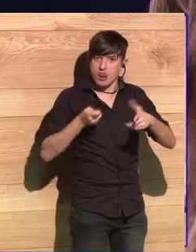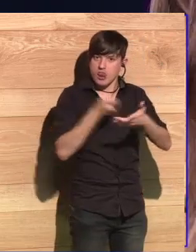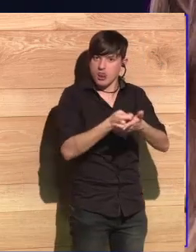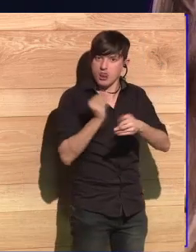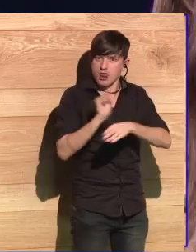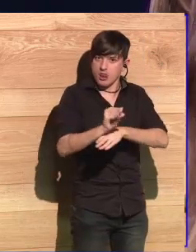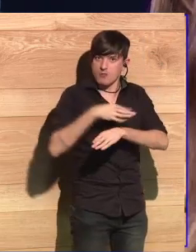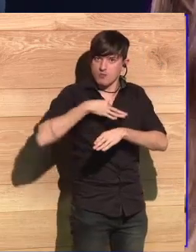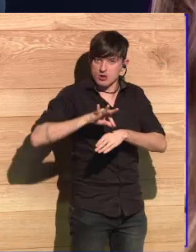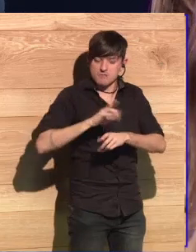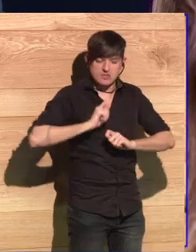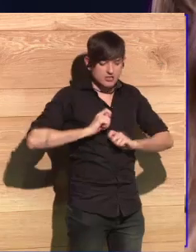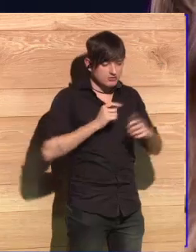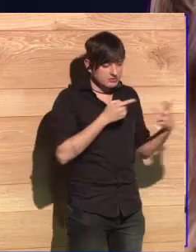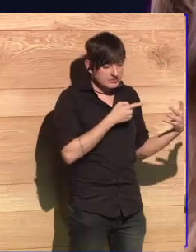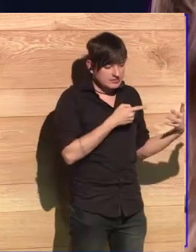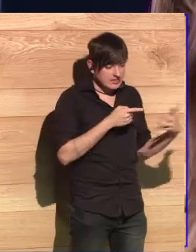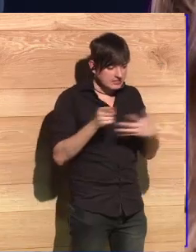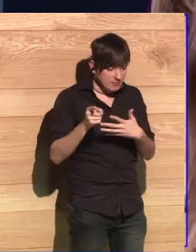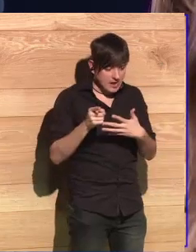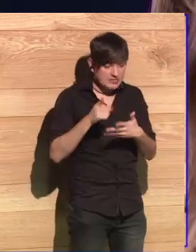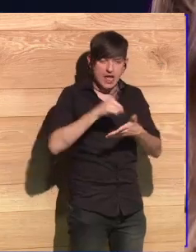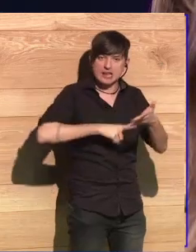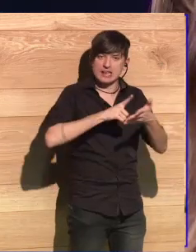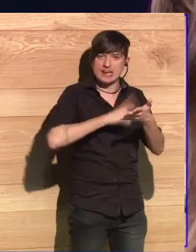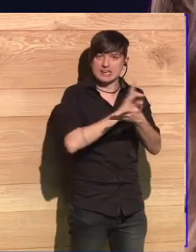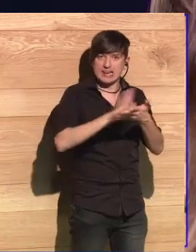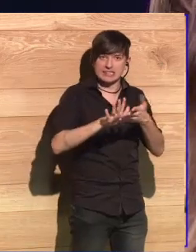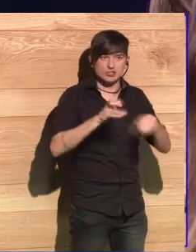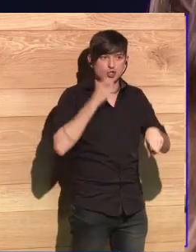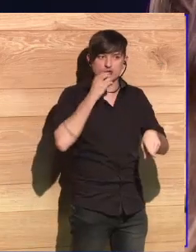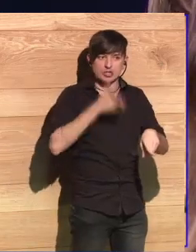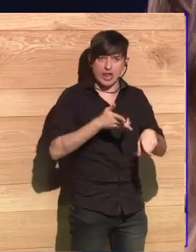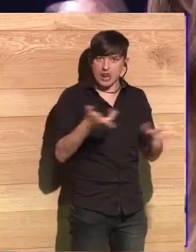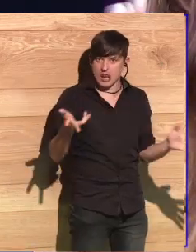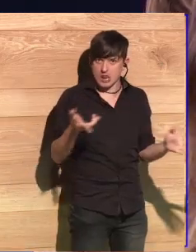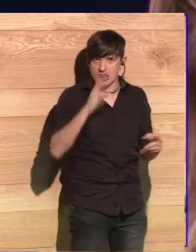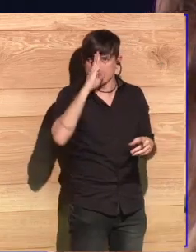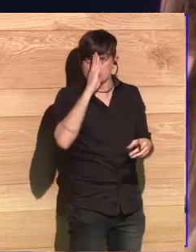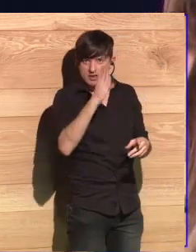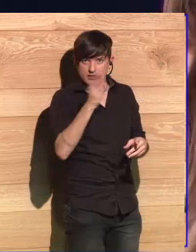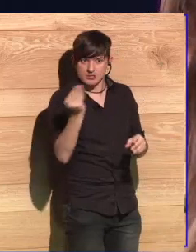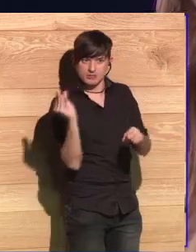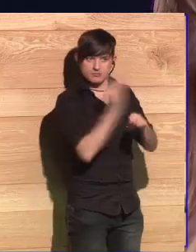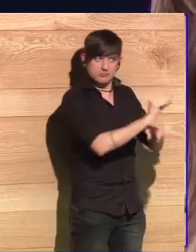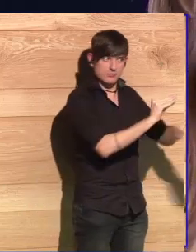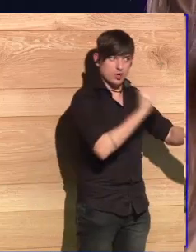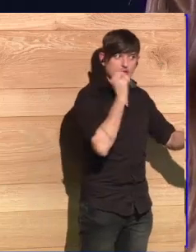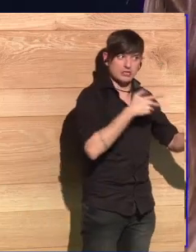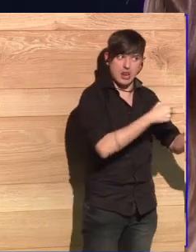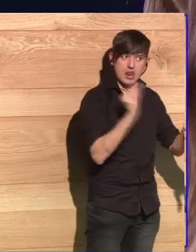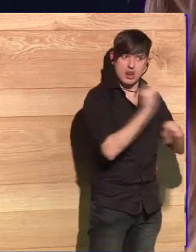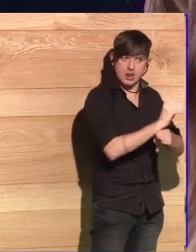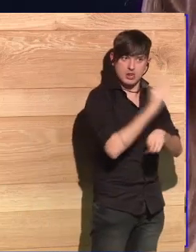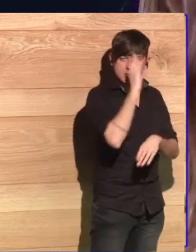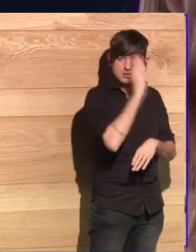sent directly to the hotel. I never touched it. But that was the amount of time I needed to get through the coldest months of the